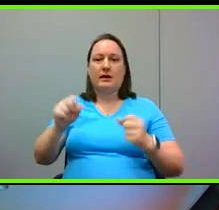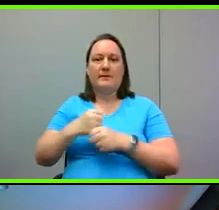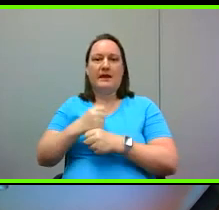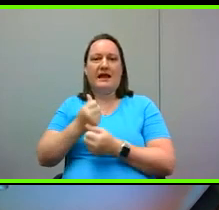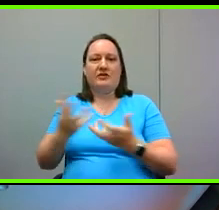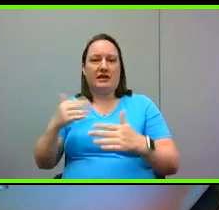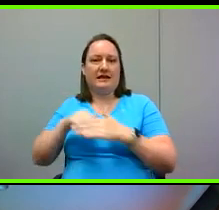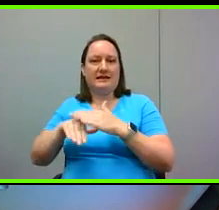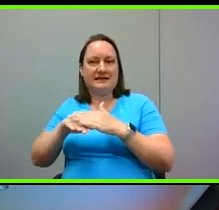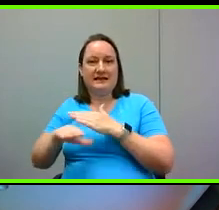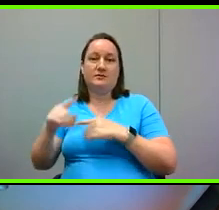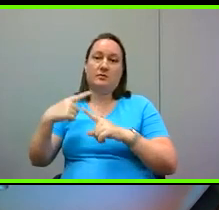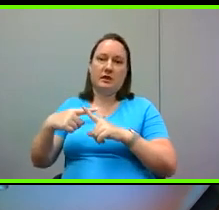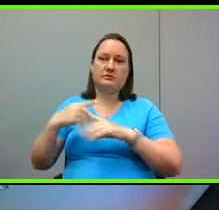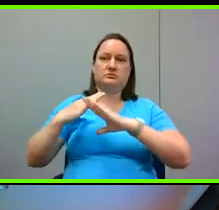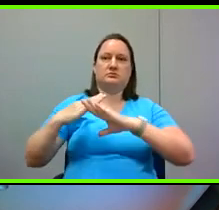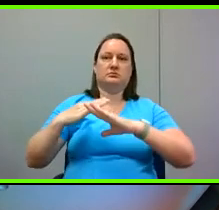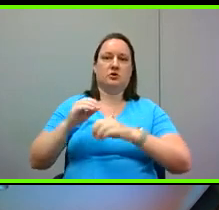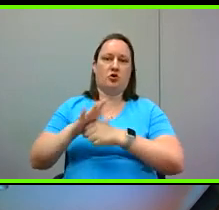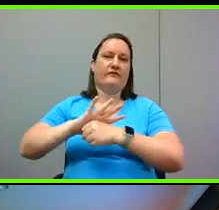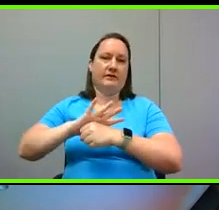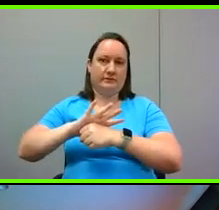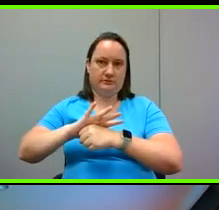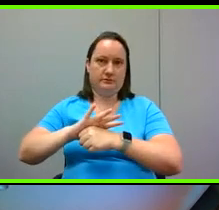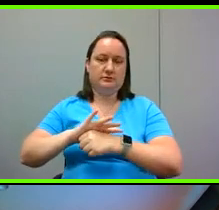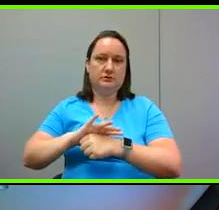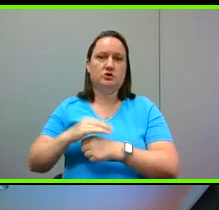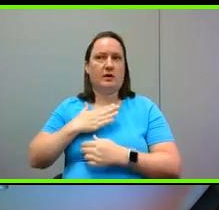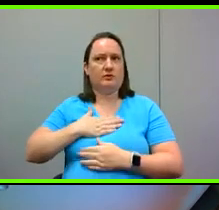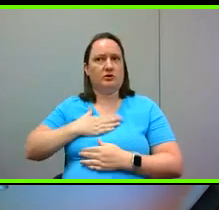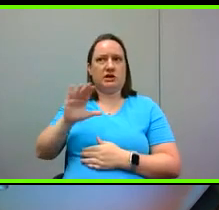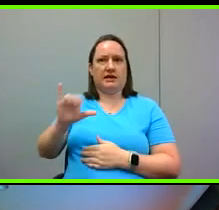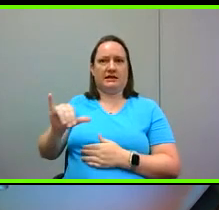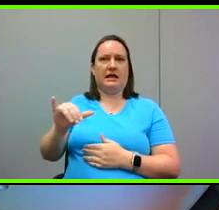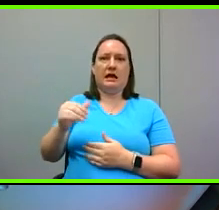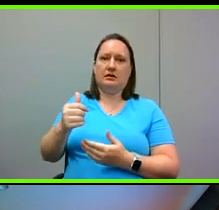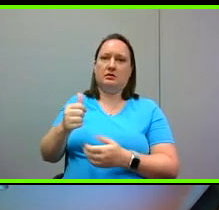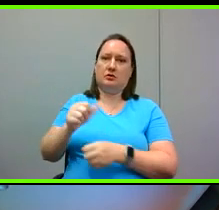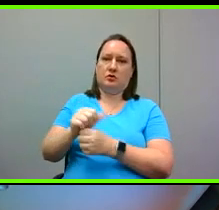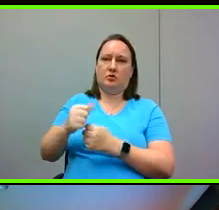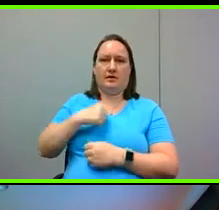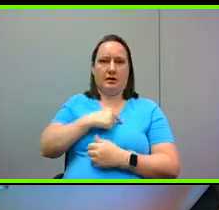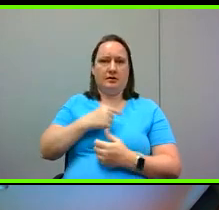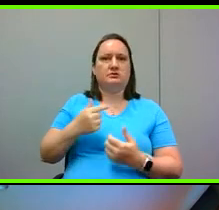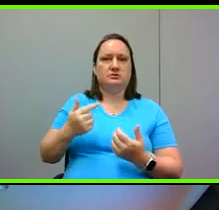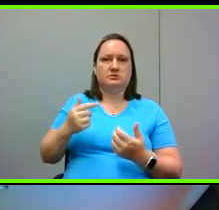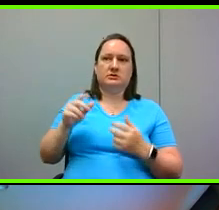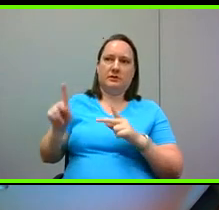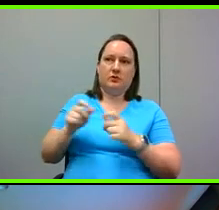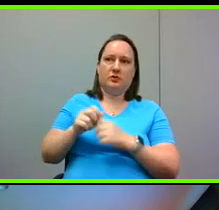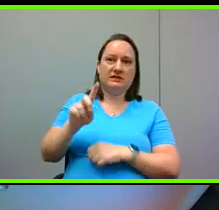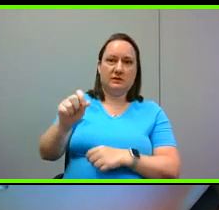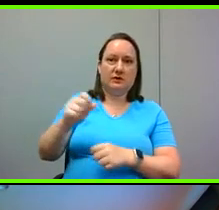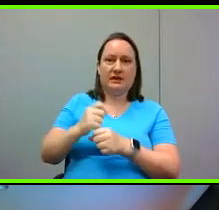proof. So I appreciate them on that and working with anybody with disabilities to make sure that they're safe.